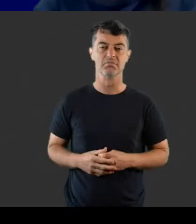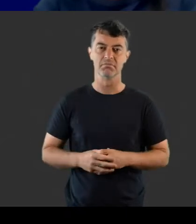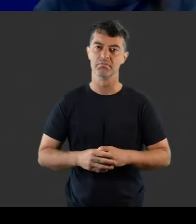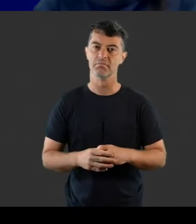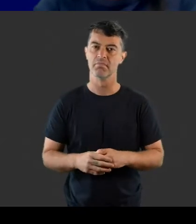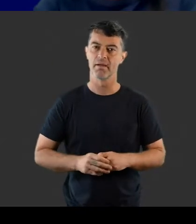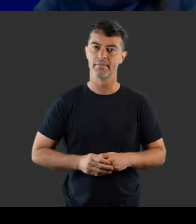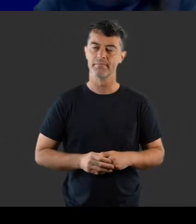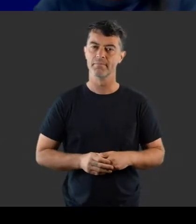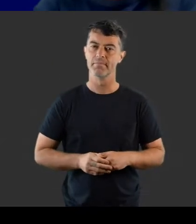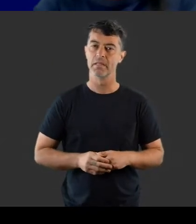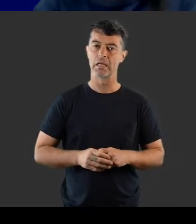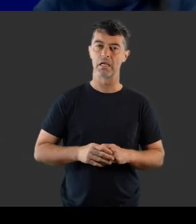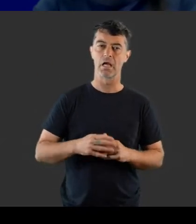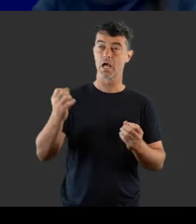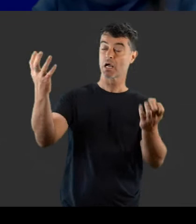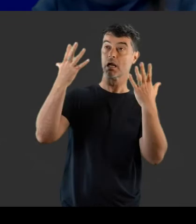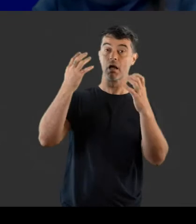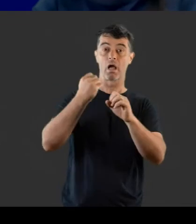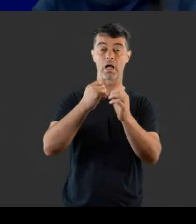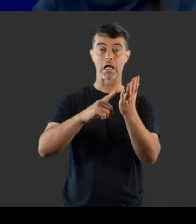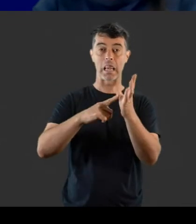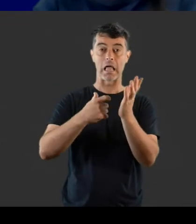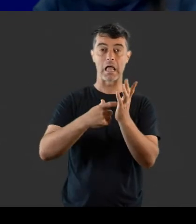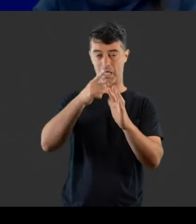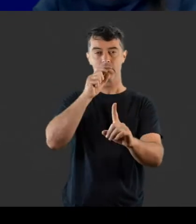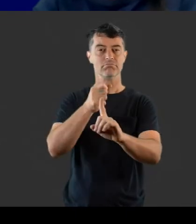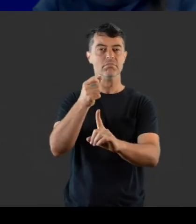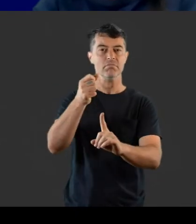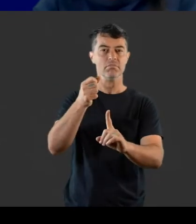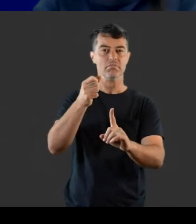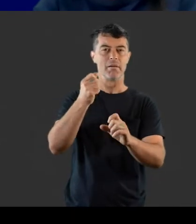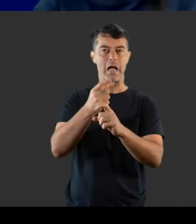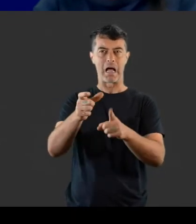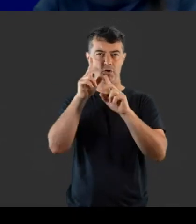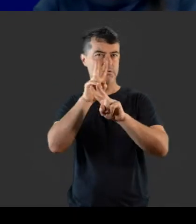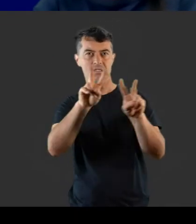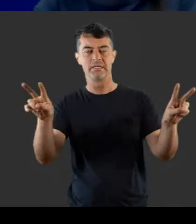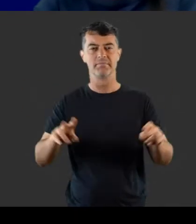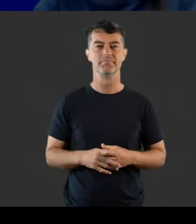individual with vision impairment. Glare can cause fluctuations in vision.